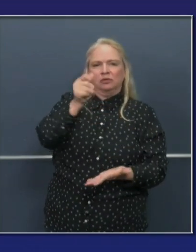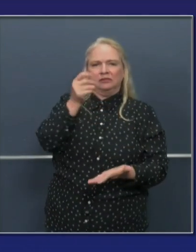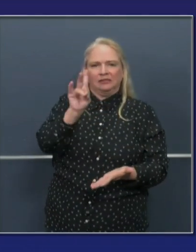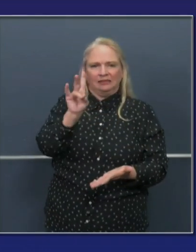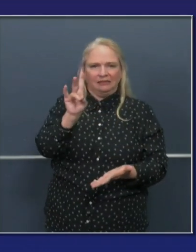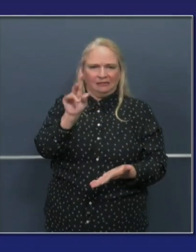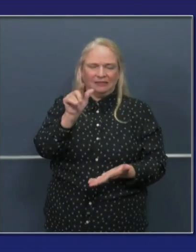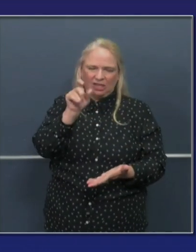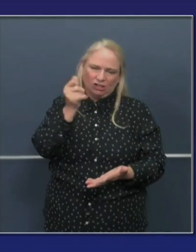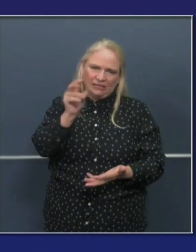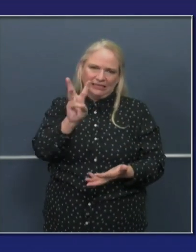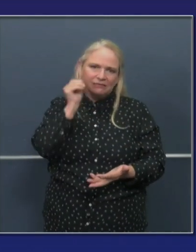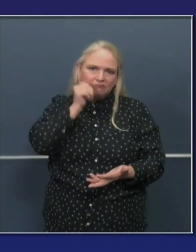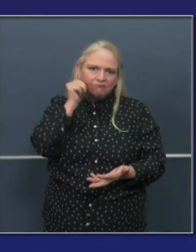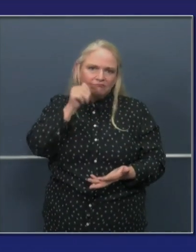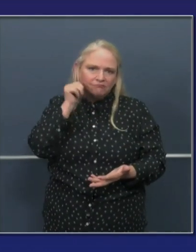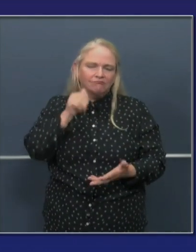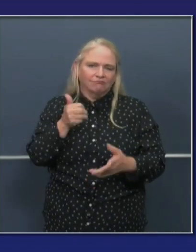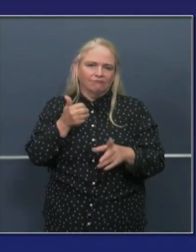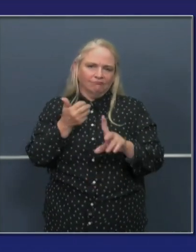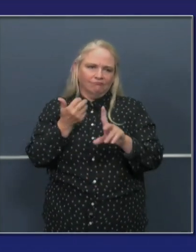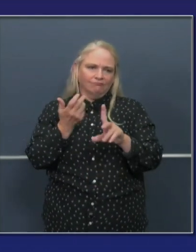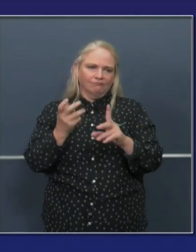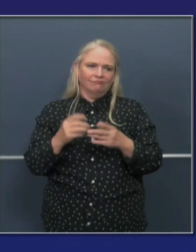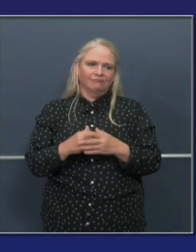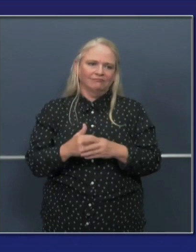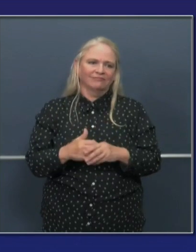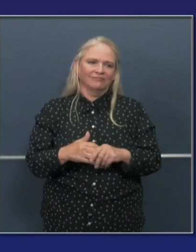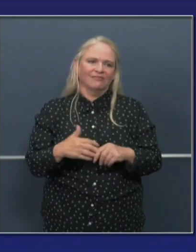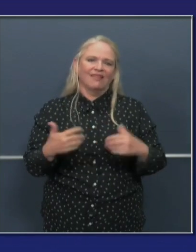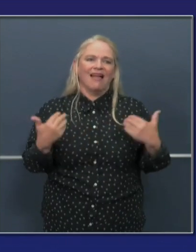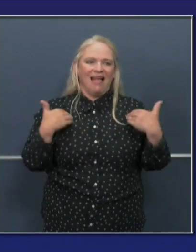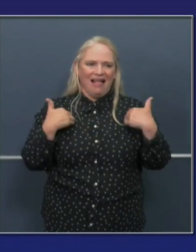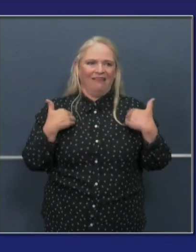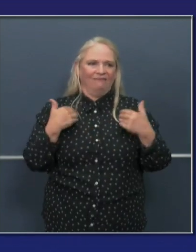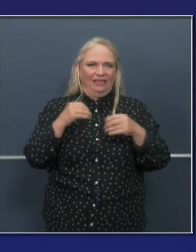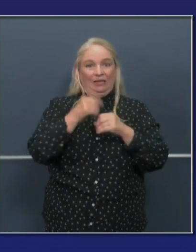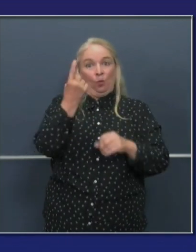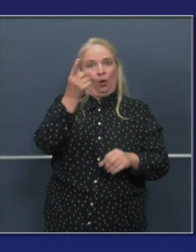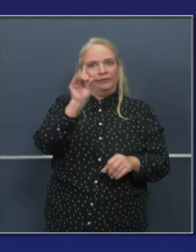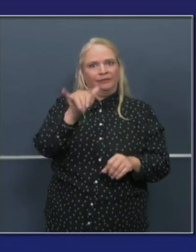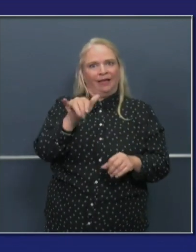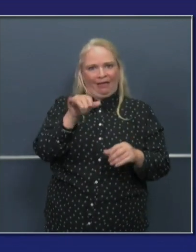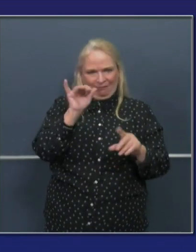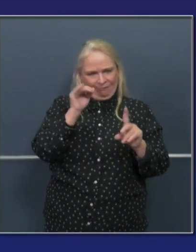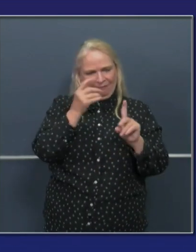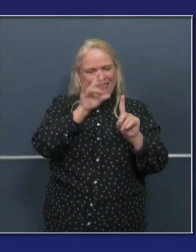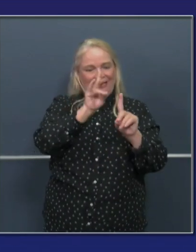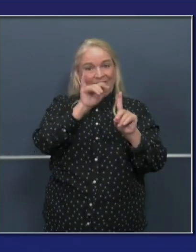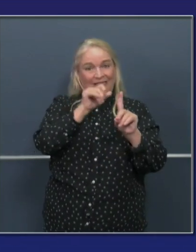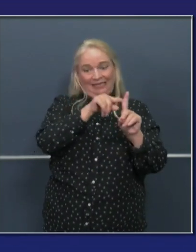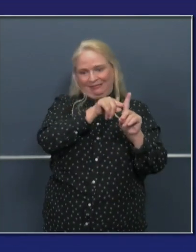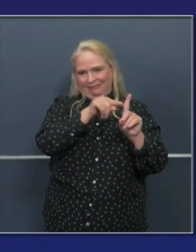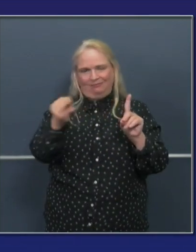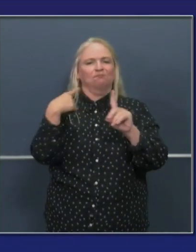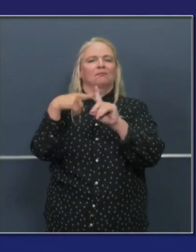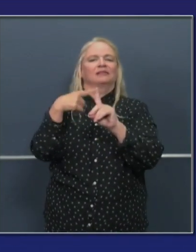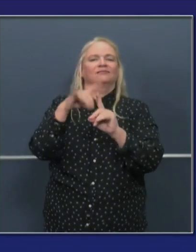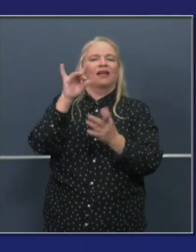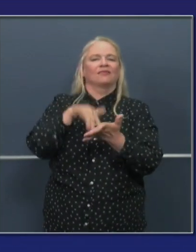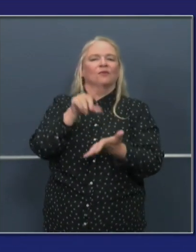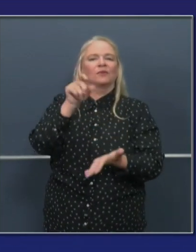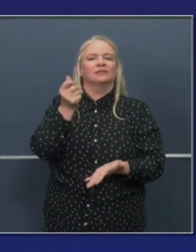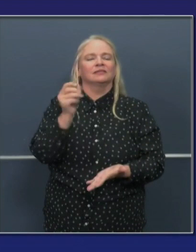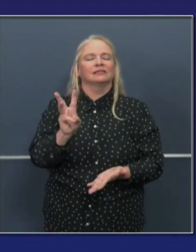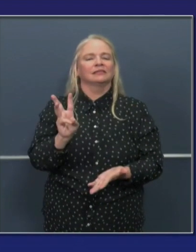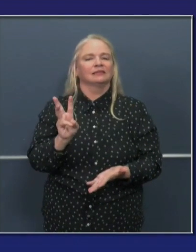8,116 individuals have tested positive over a 7-day period. The last cohort that I provided, or rather